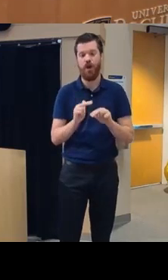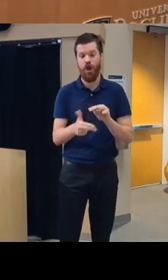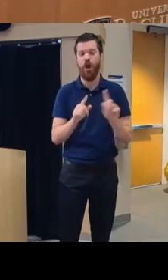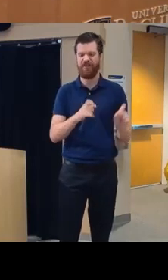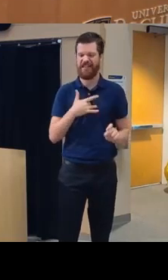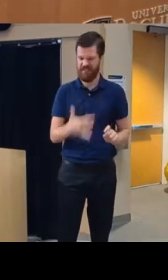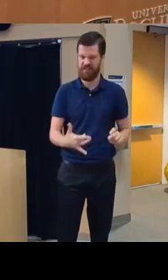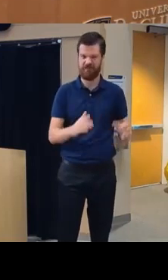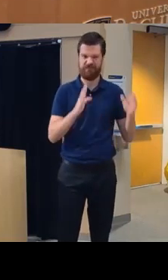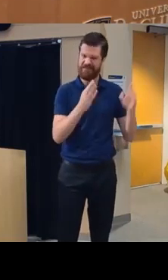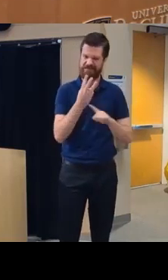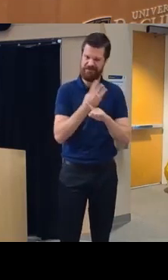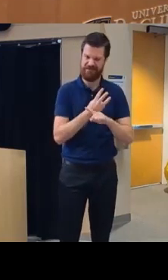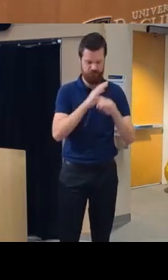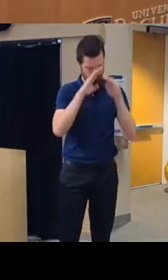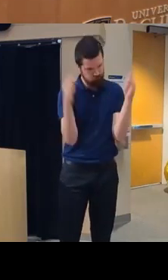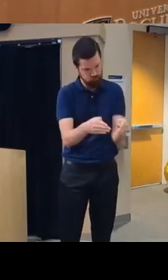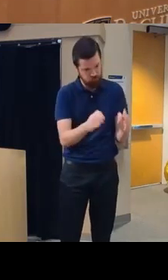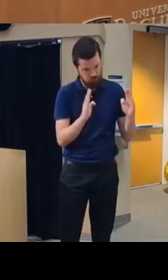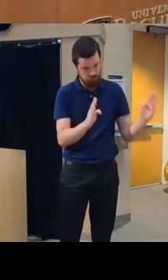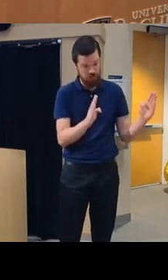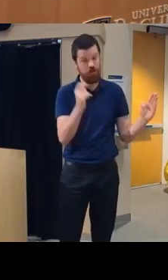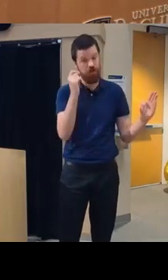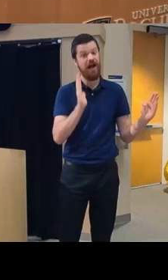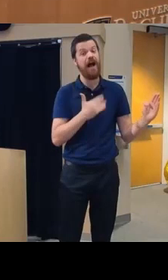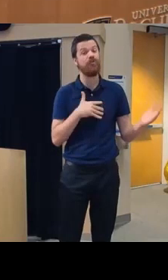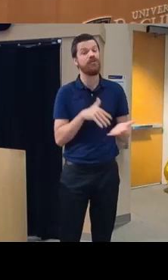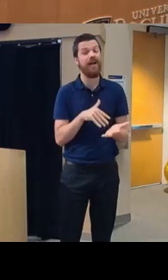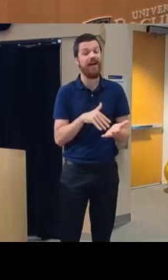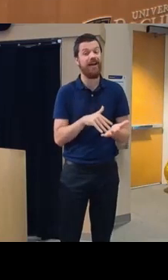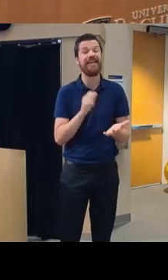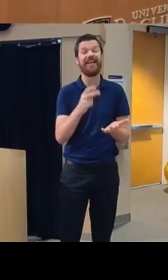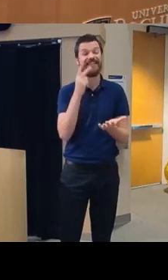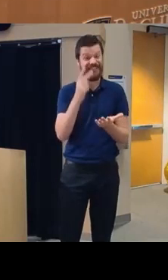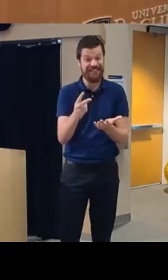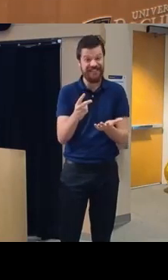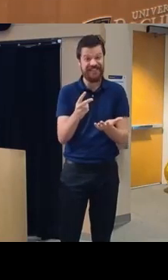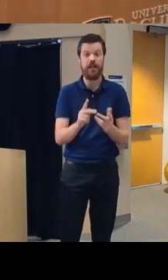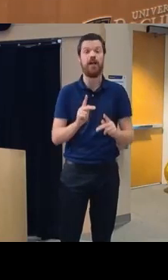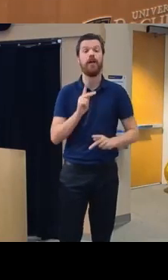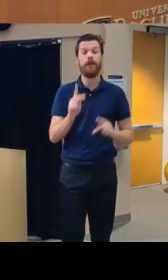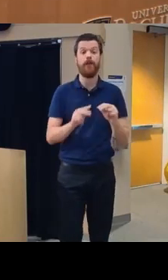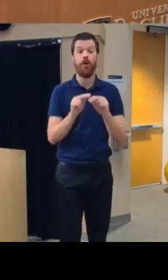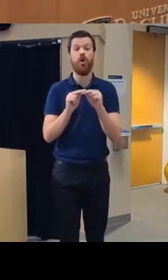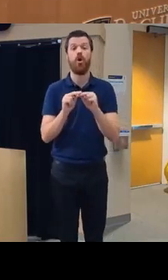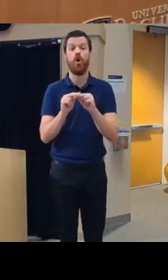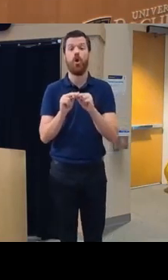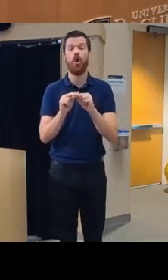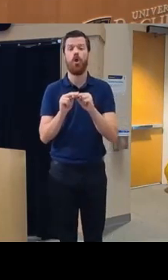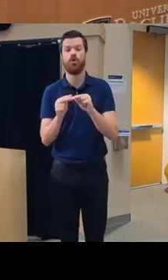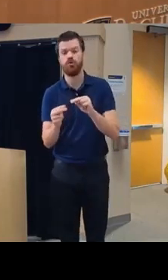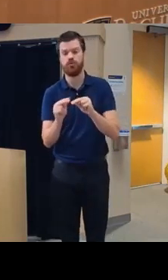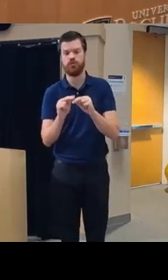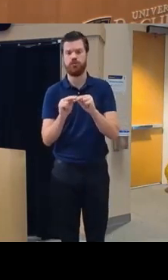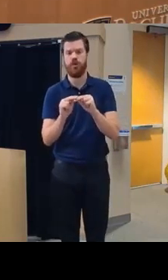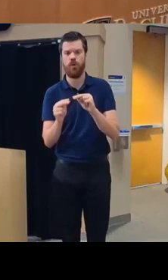trials are. But in our study, you could see that people were losing weight like kind of